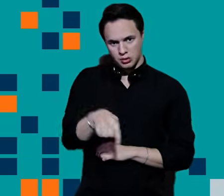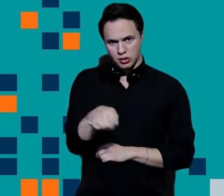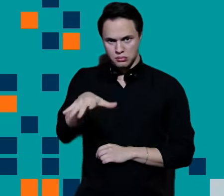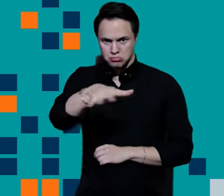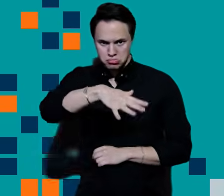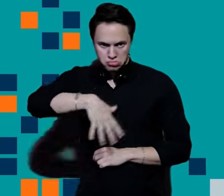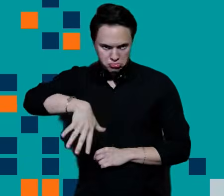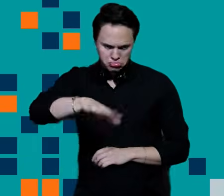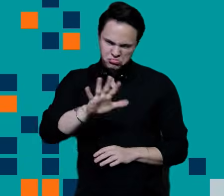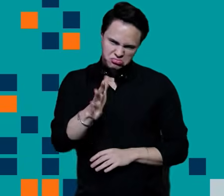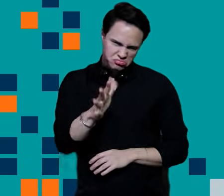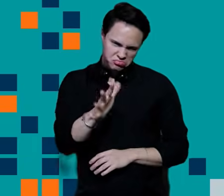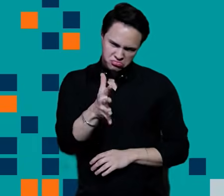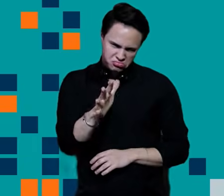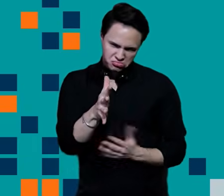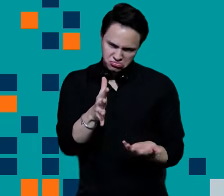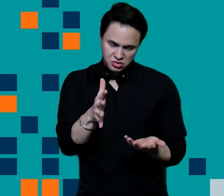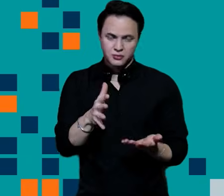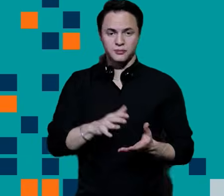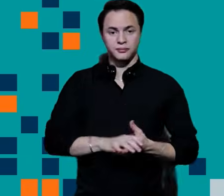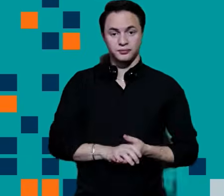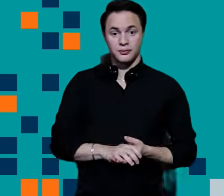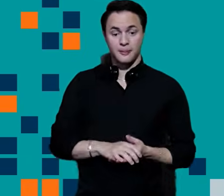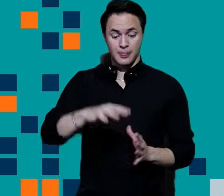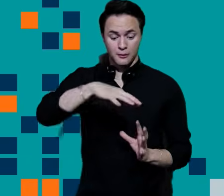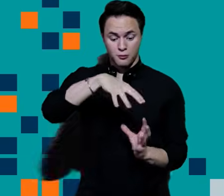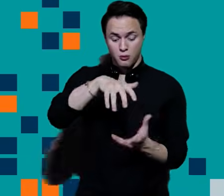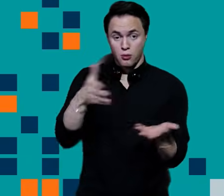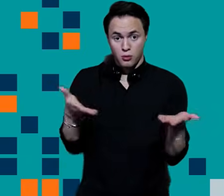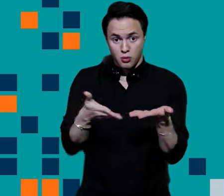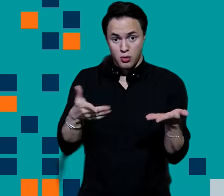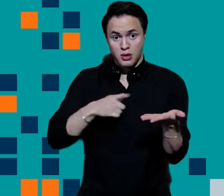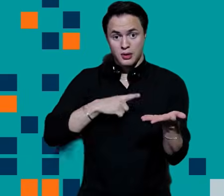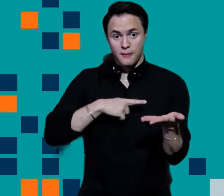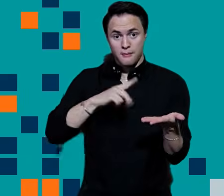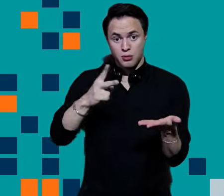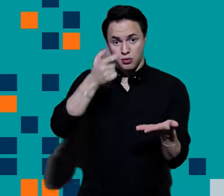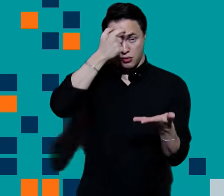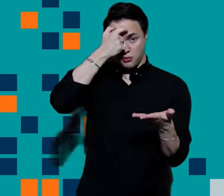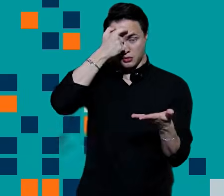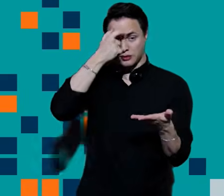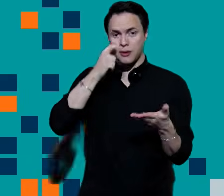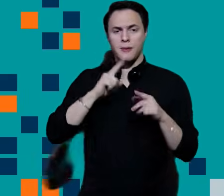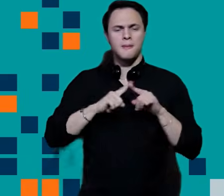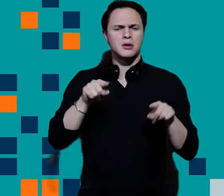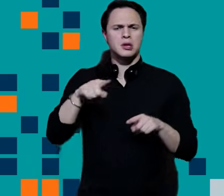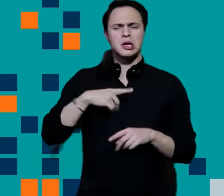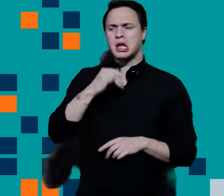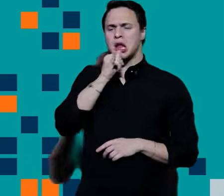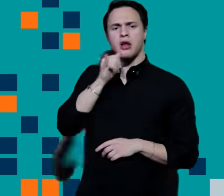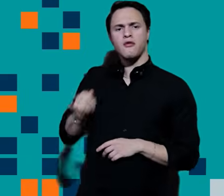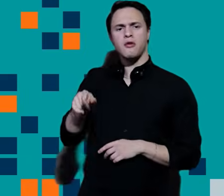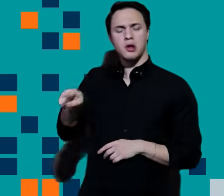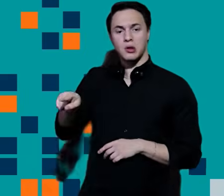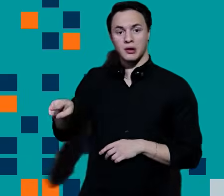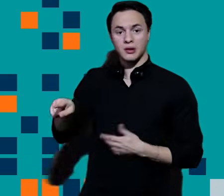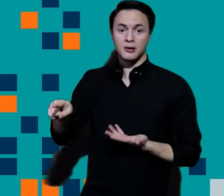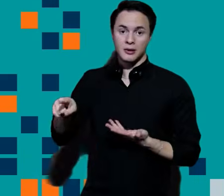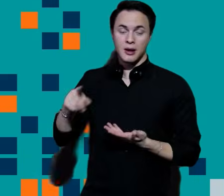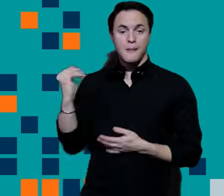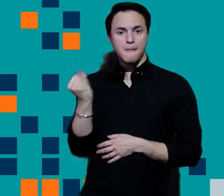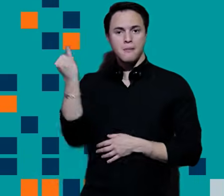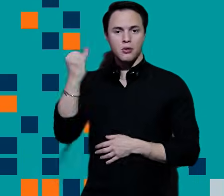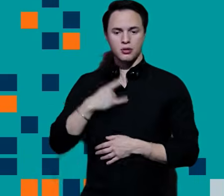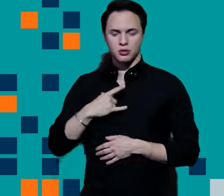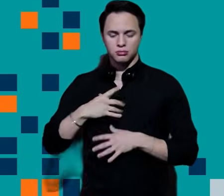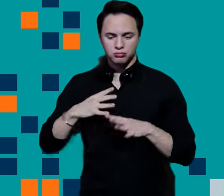around us, and there's the internal world that's up within in our mind. And what she says is that there's inputs that come